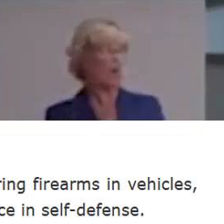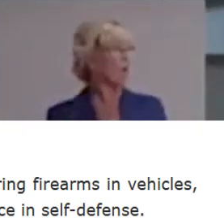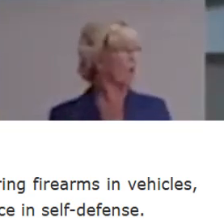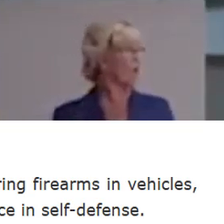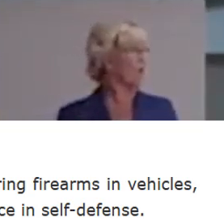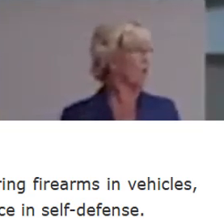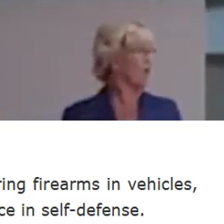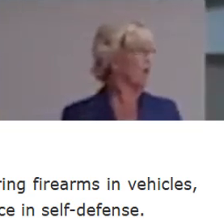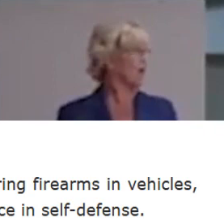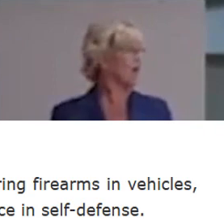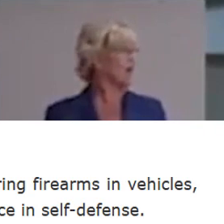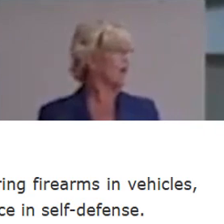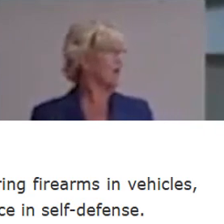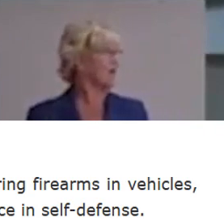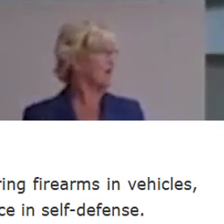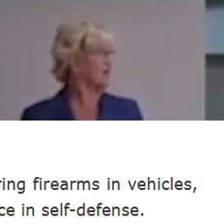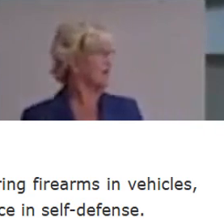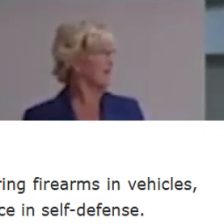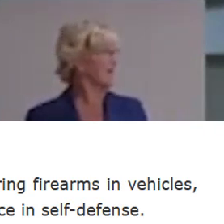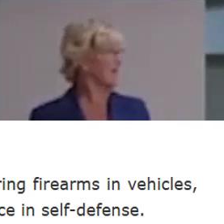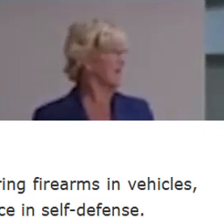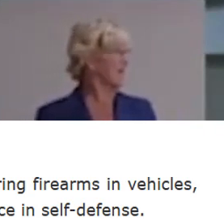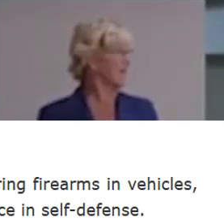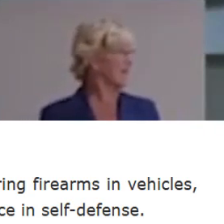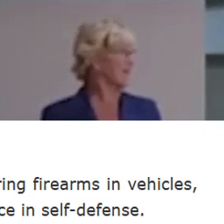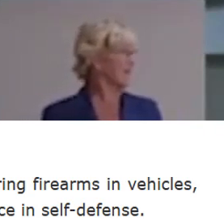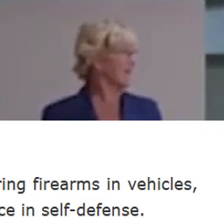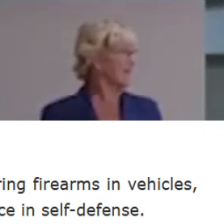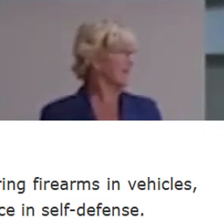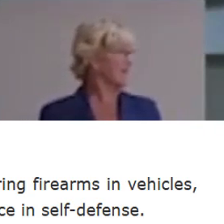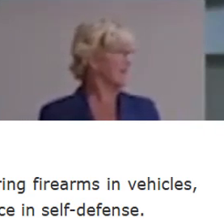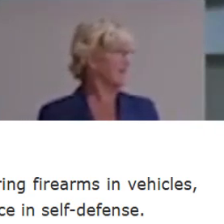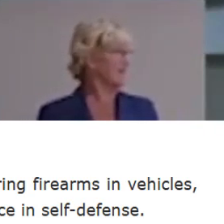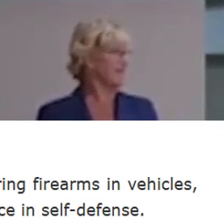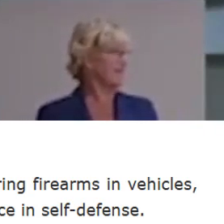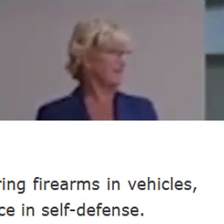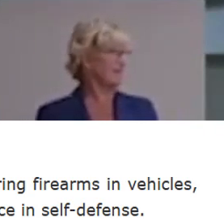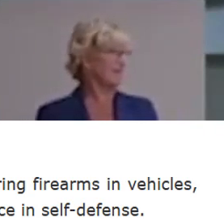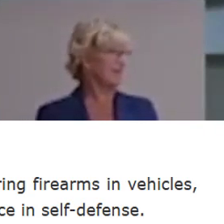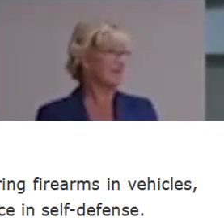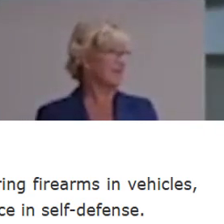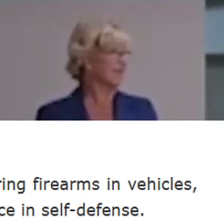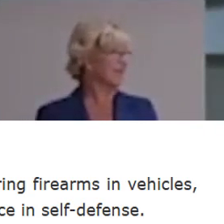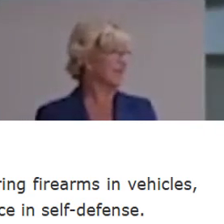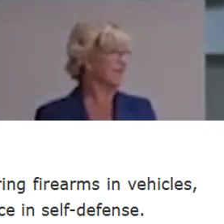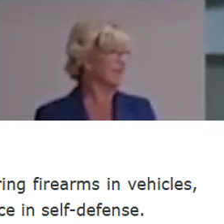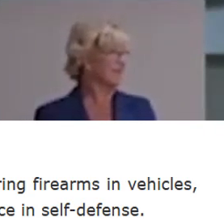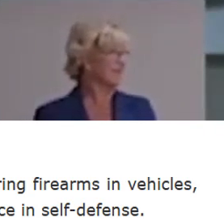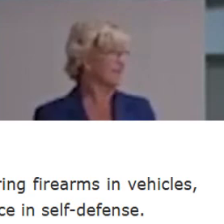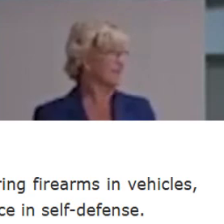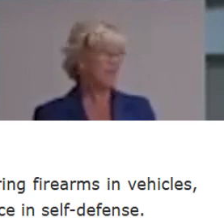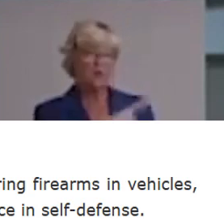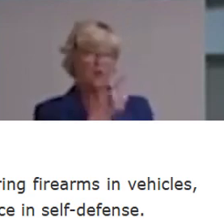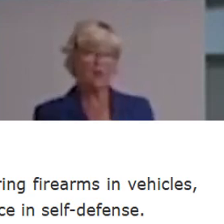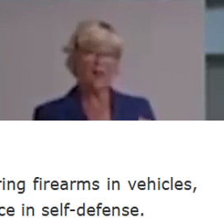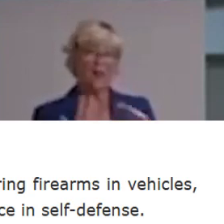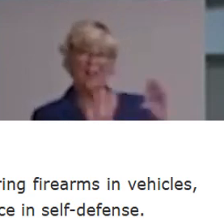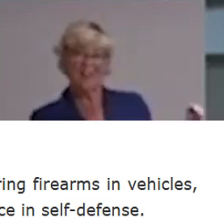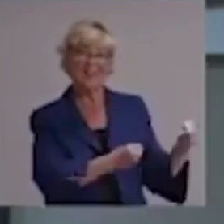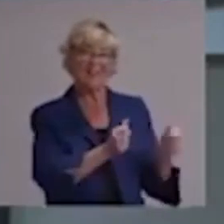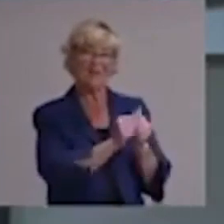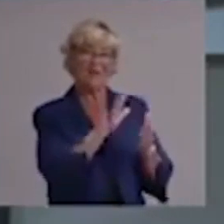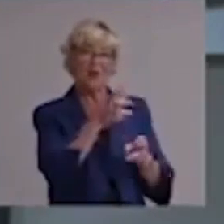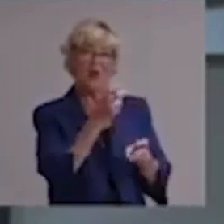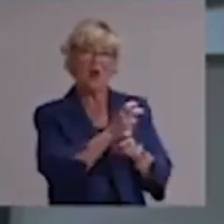at least 1 hour dedicated to mental health, a written examination, and a live fire